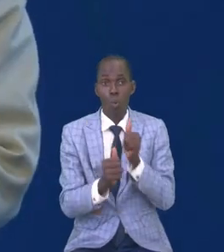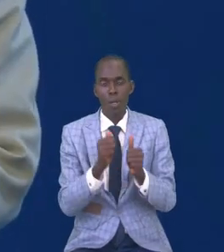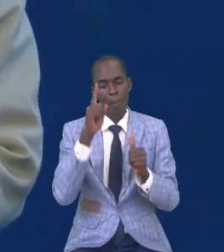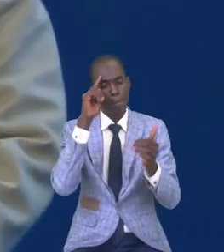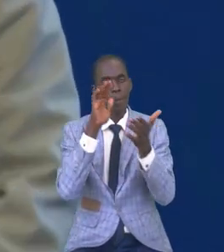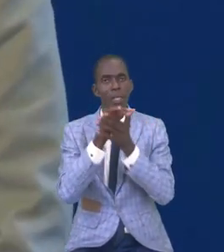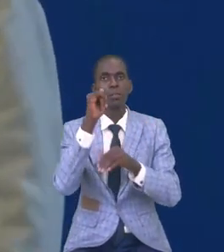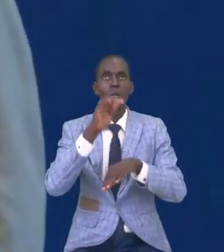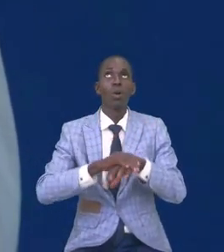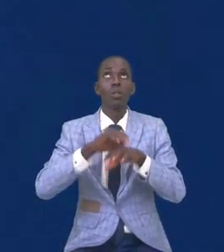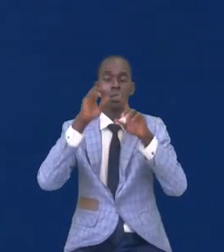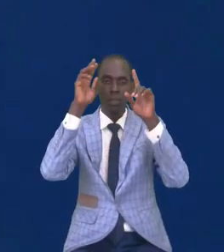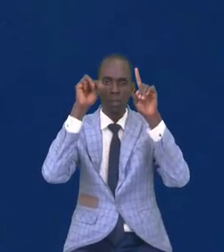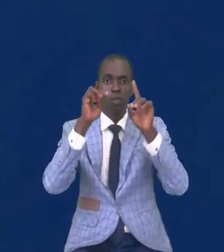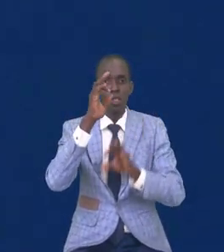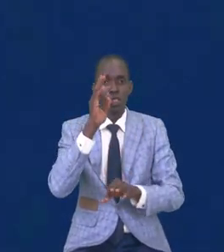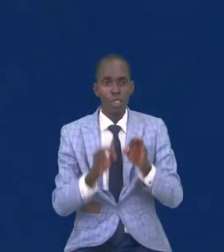him, if ye